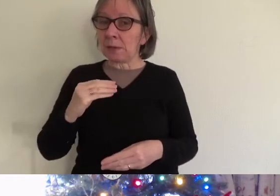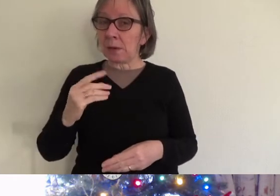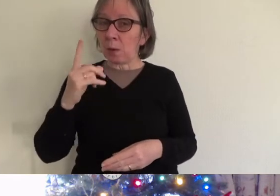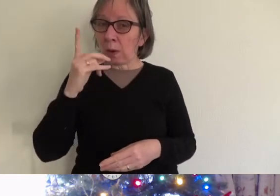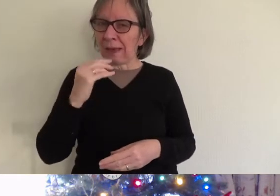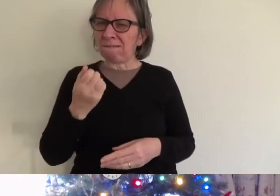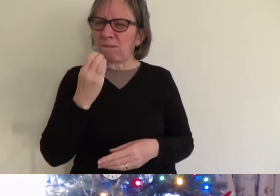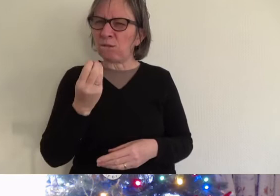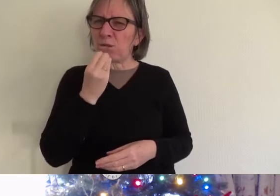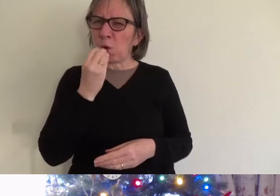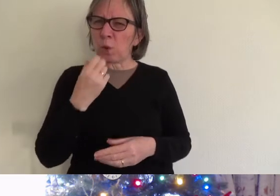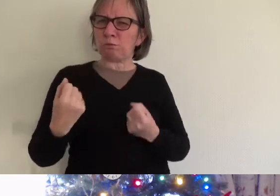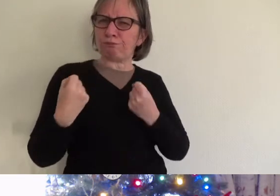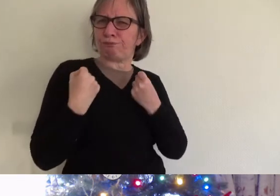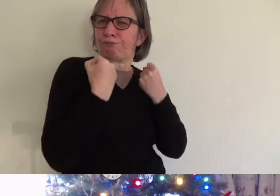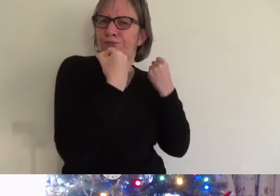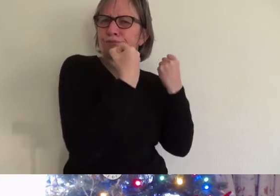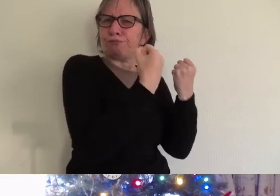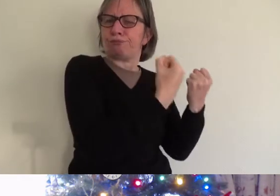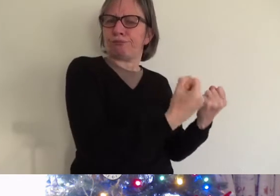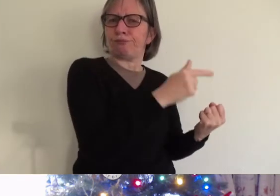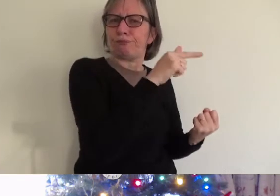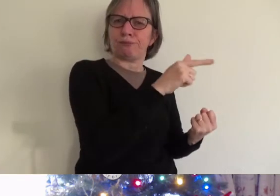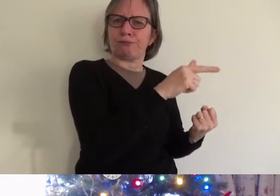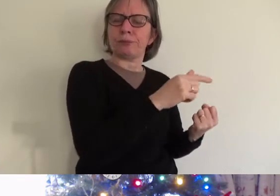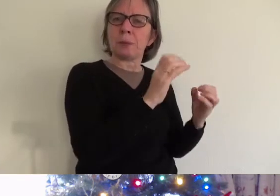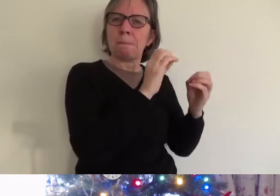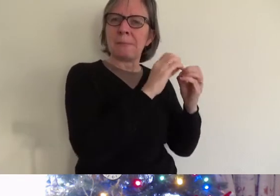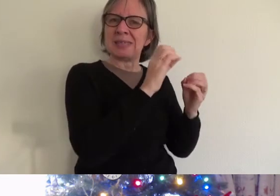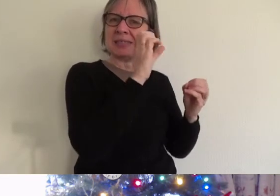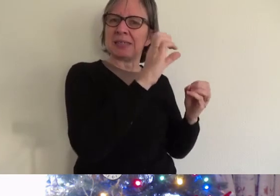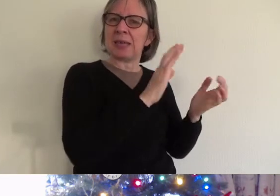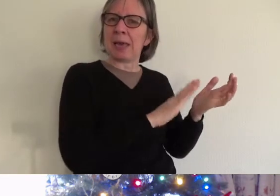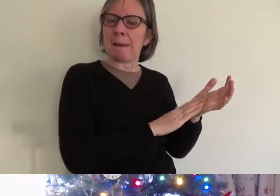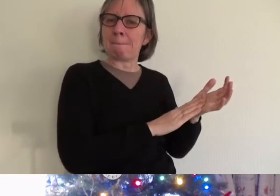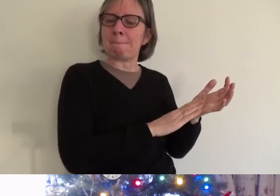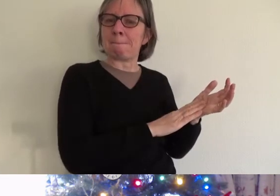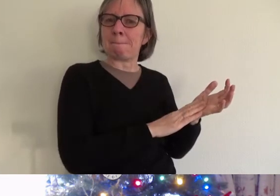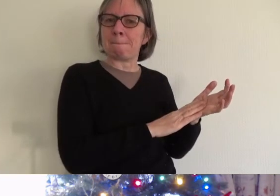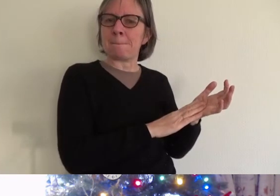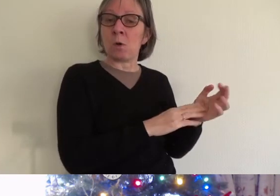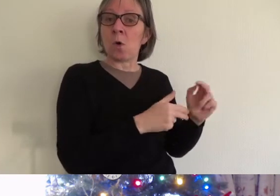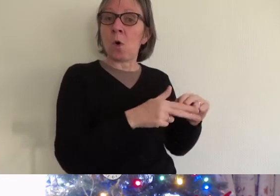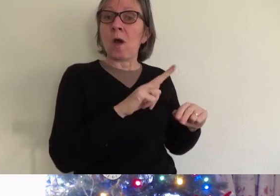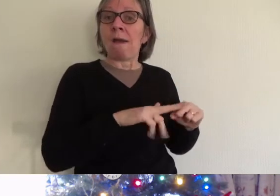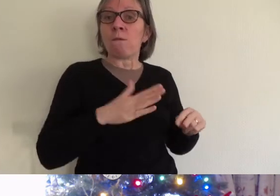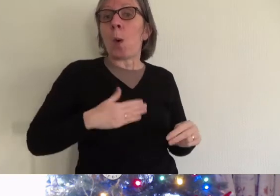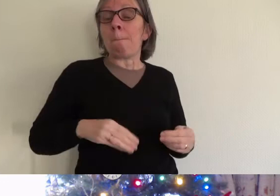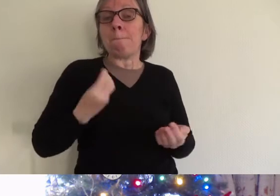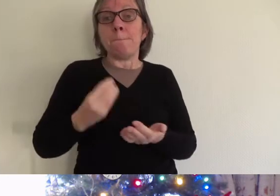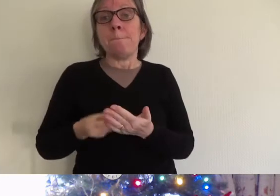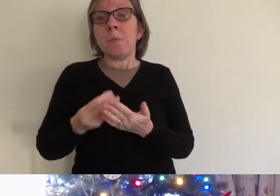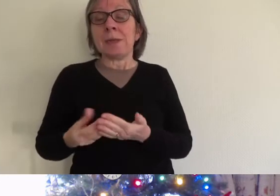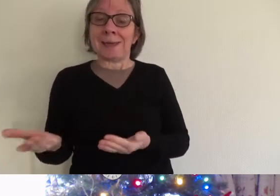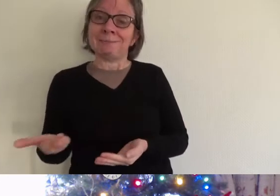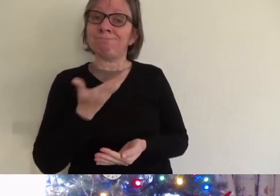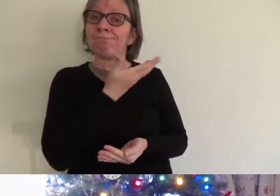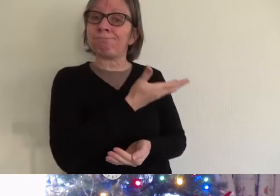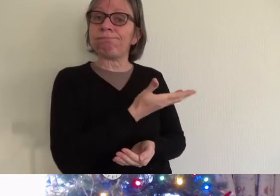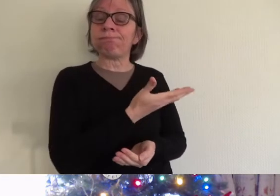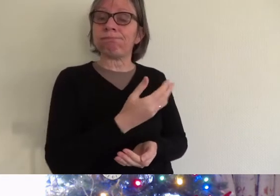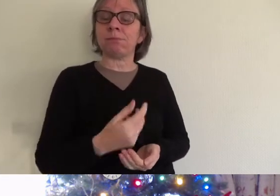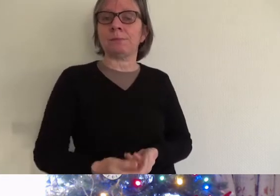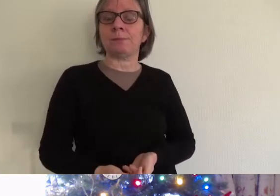take them all over at a convenient time to the City Mission. Or, of course, if you prefer to give a cash donation, as we've been